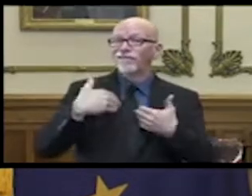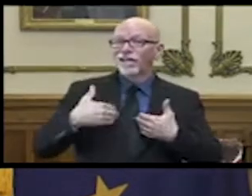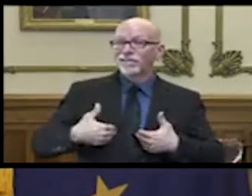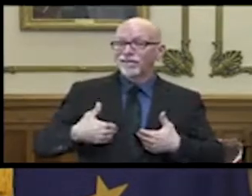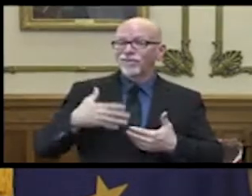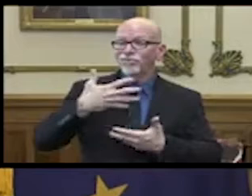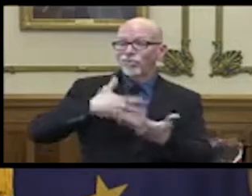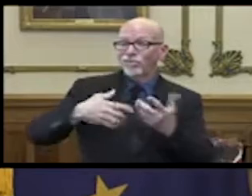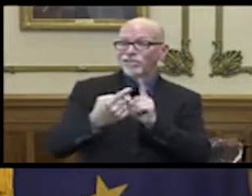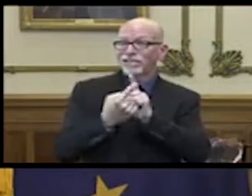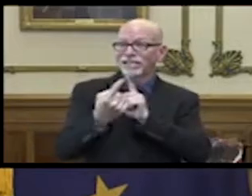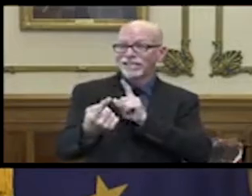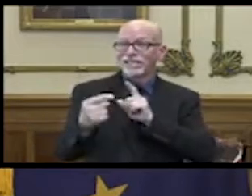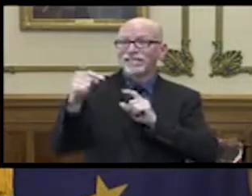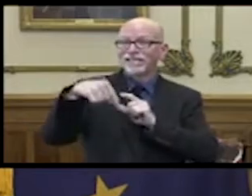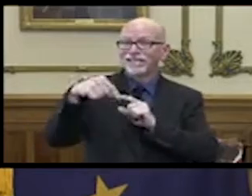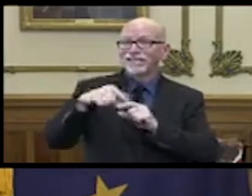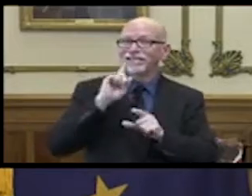distancing, all those